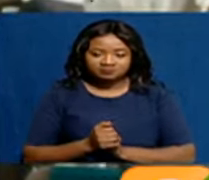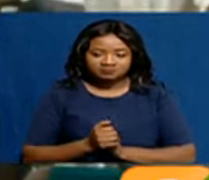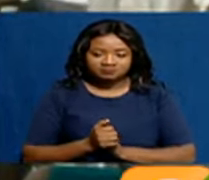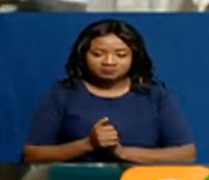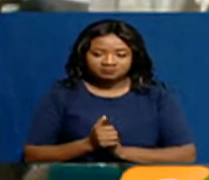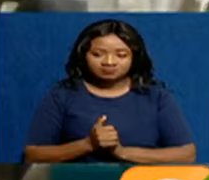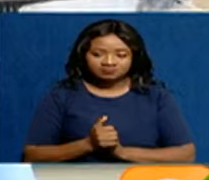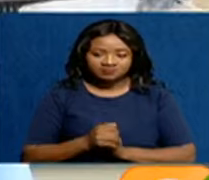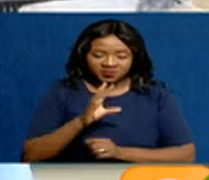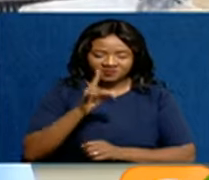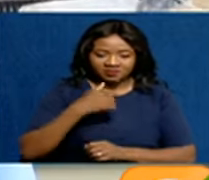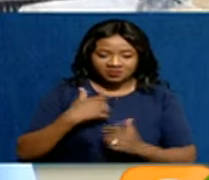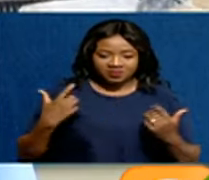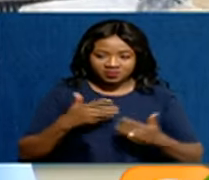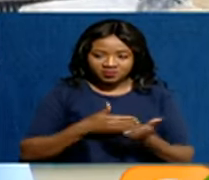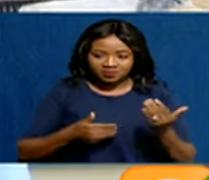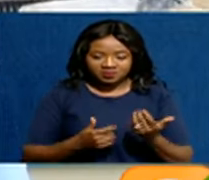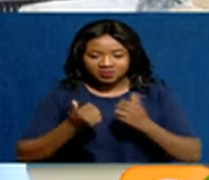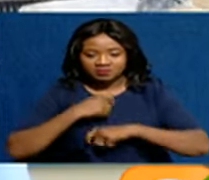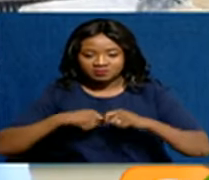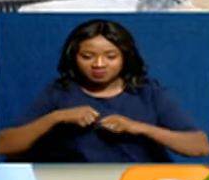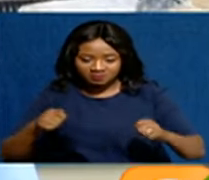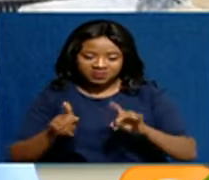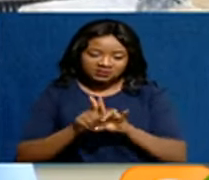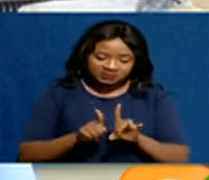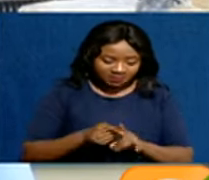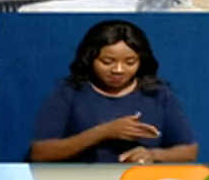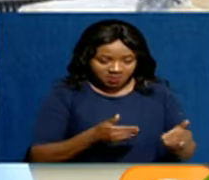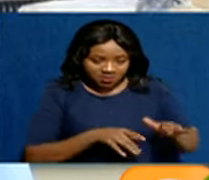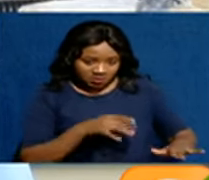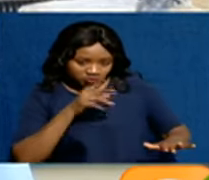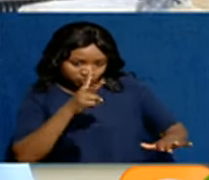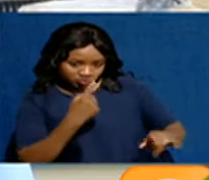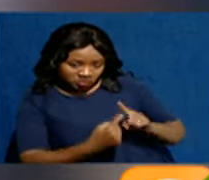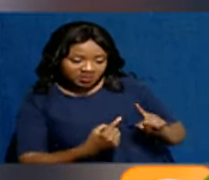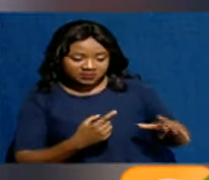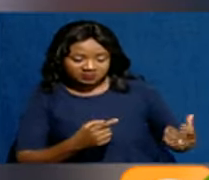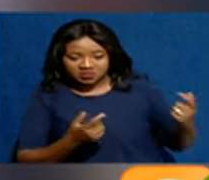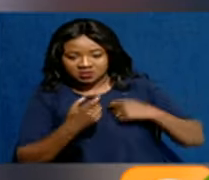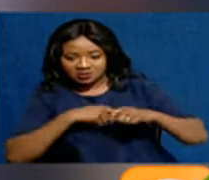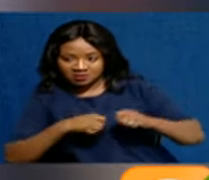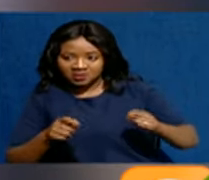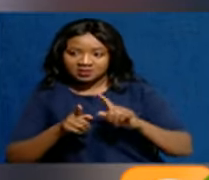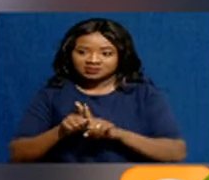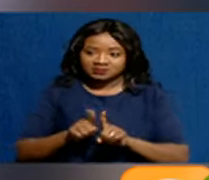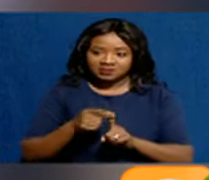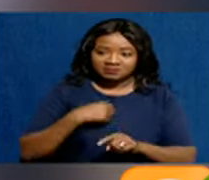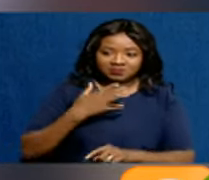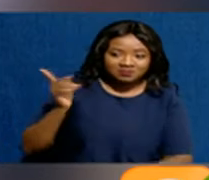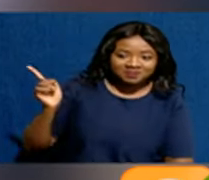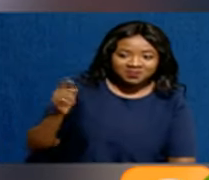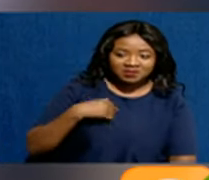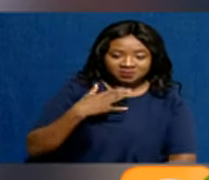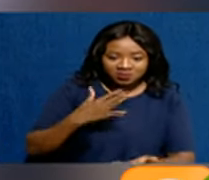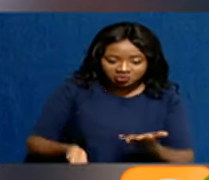akanipata nikibeba huyu mtoto kwa mgongo na anataka kufanya delivery. Then akanipiga picha na akaniuliza kwa nini